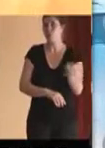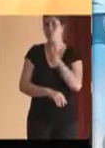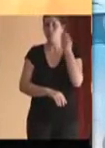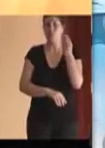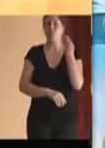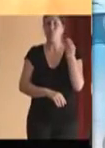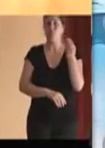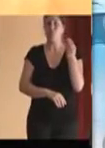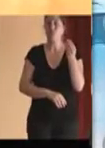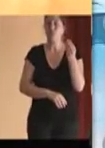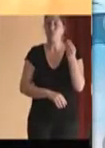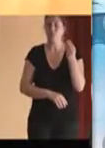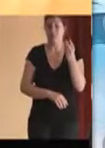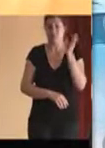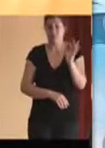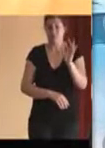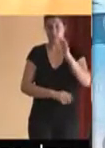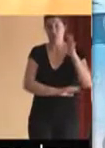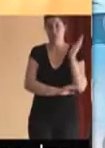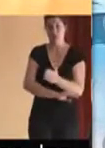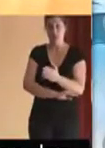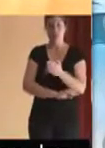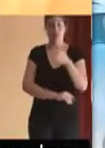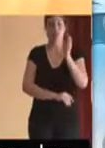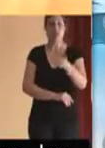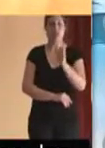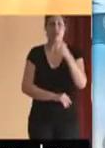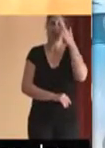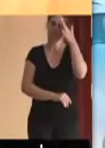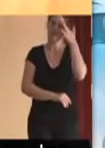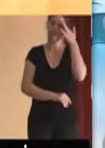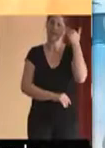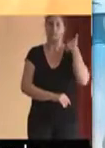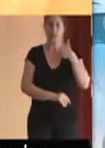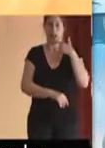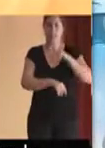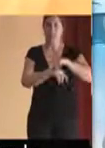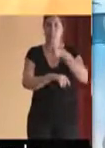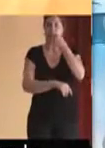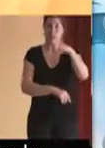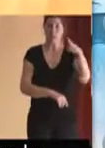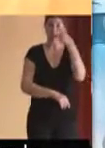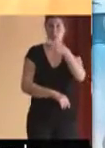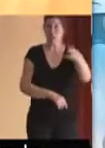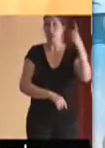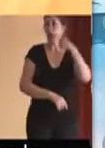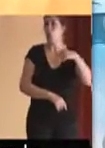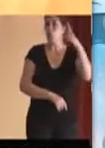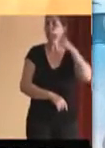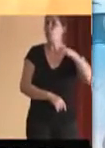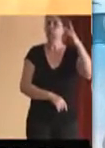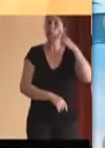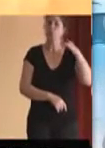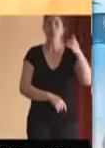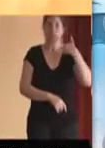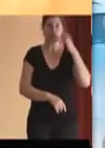have the channel a little bit more in depth so that they recognize the frequency better, it does affect them. But once that they've worn this for 2 or